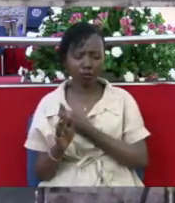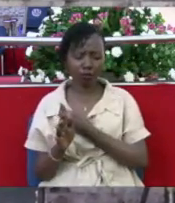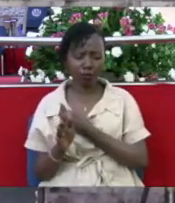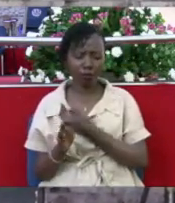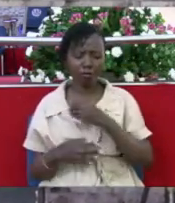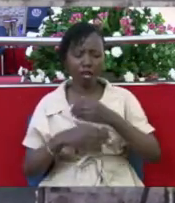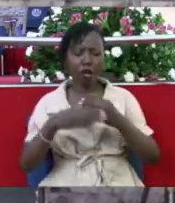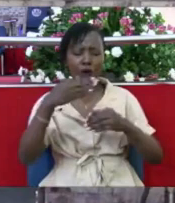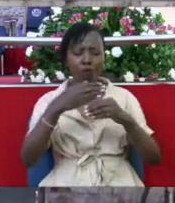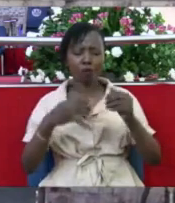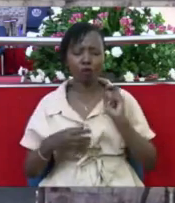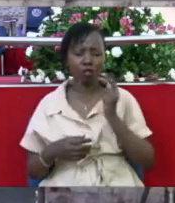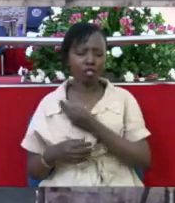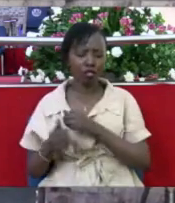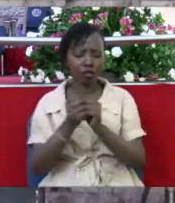Build us with your word.